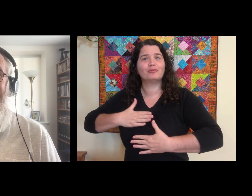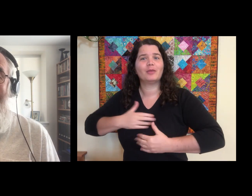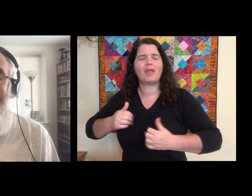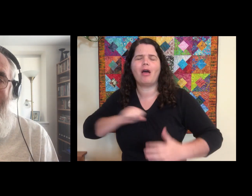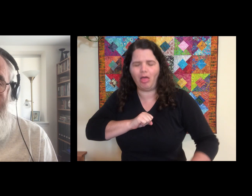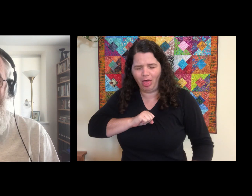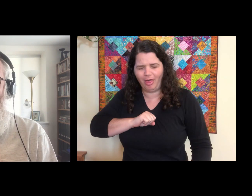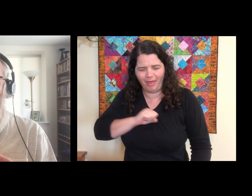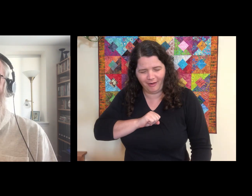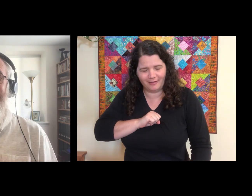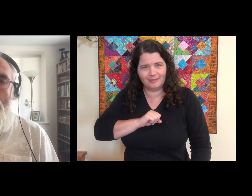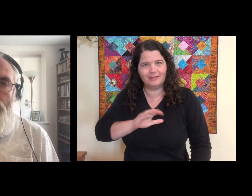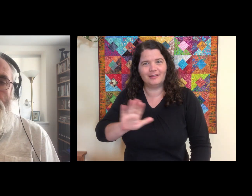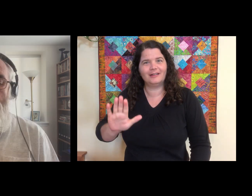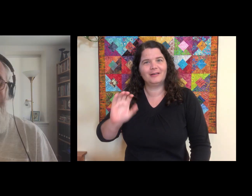to